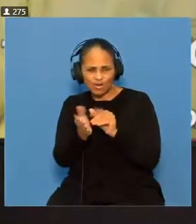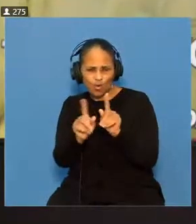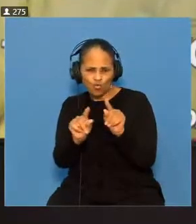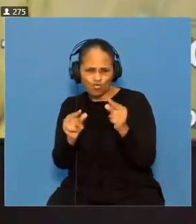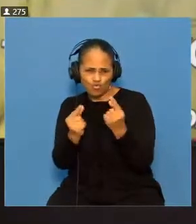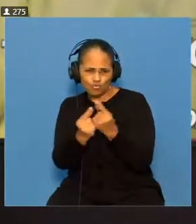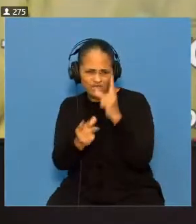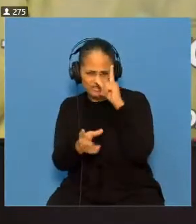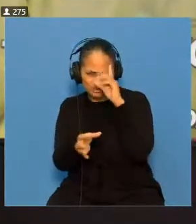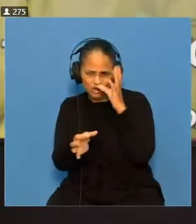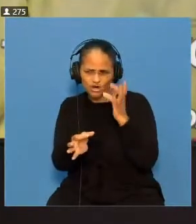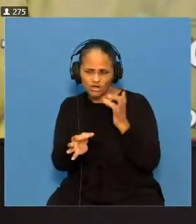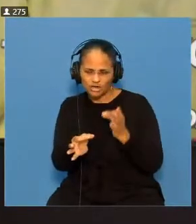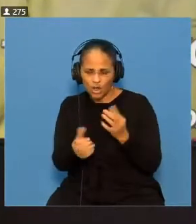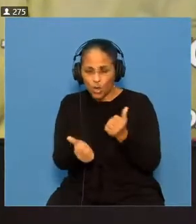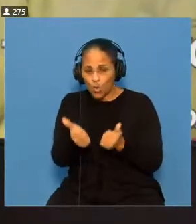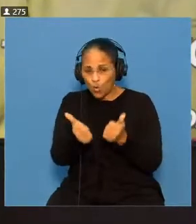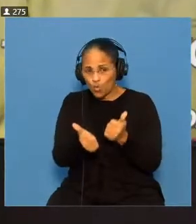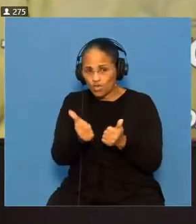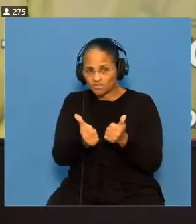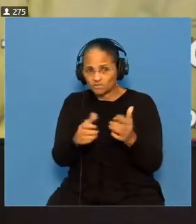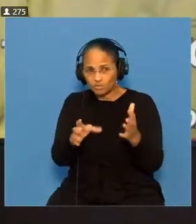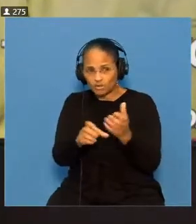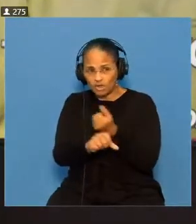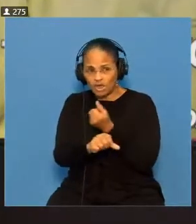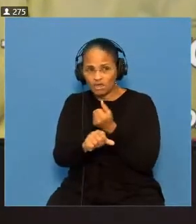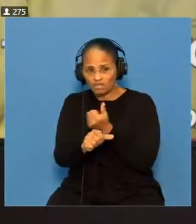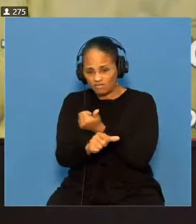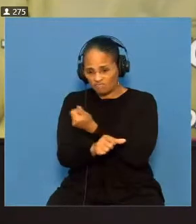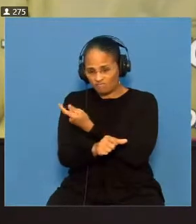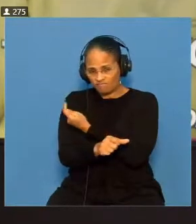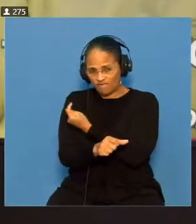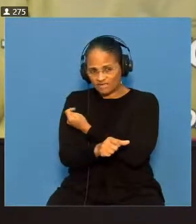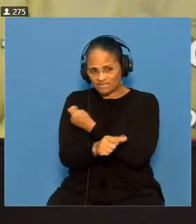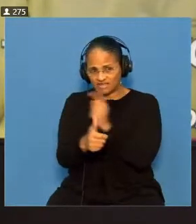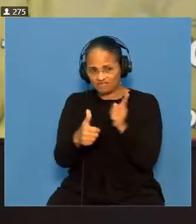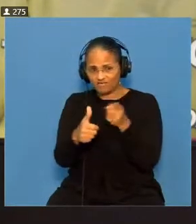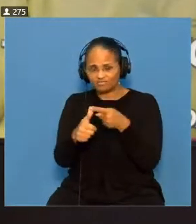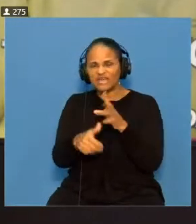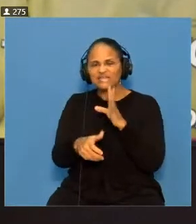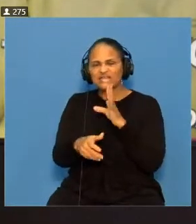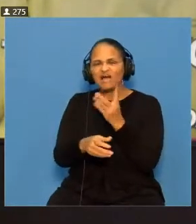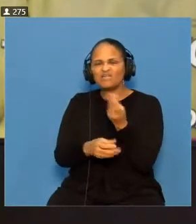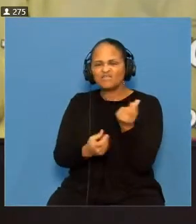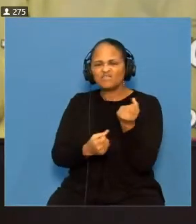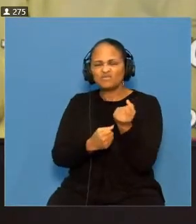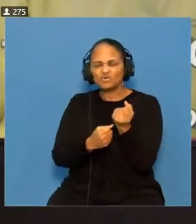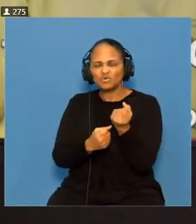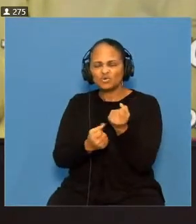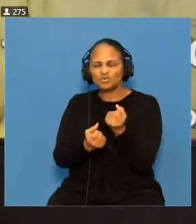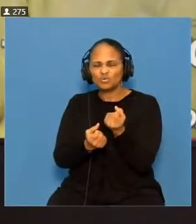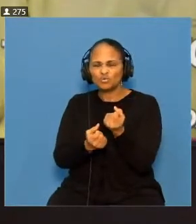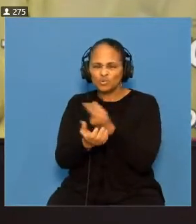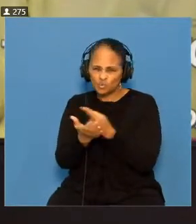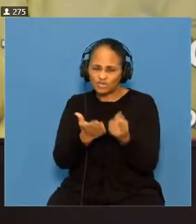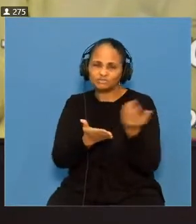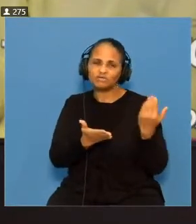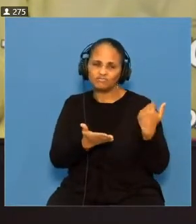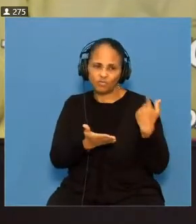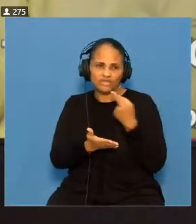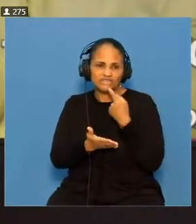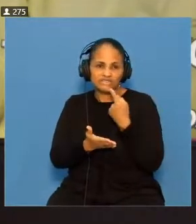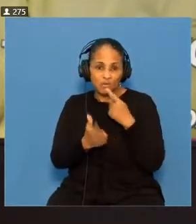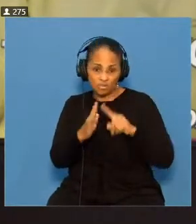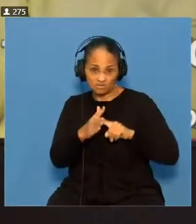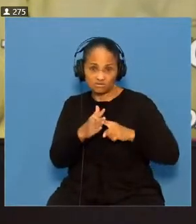is determining which groups get the vaccine first? I spoke about this a couple weeks ago when I spoke about the vaccination